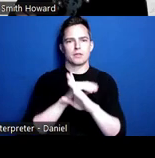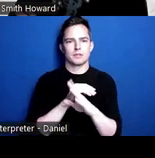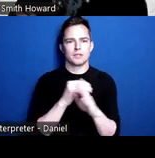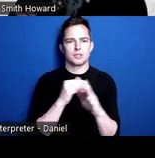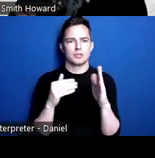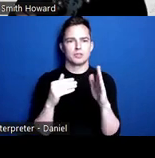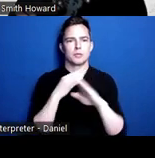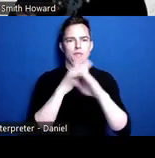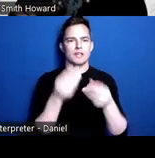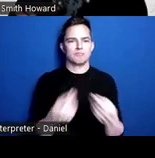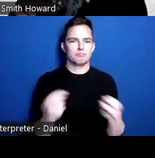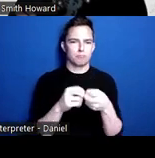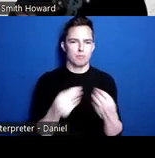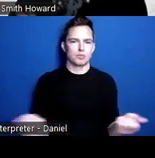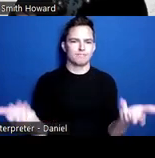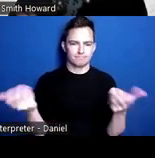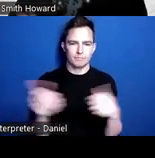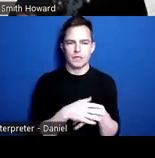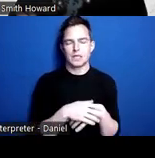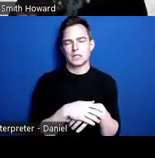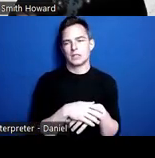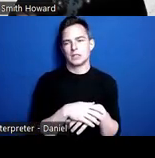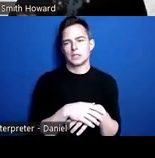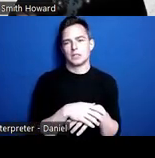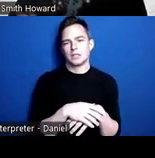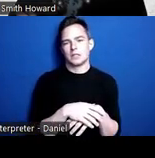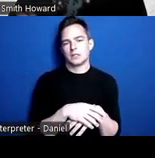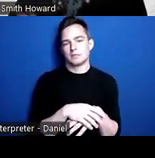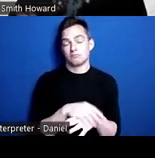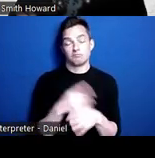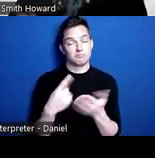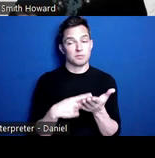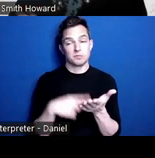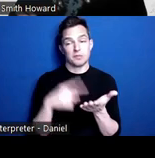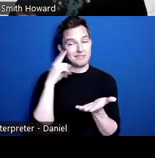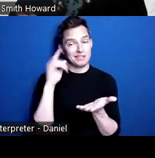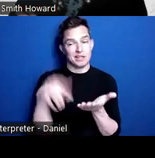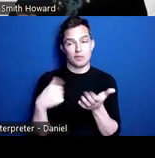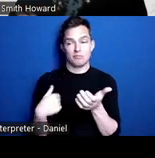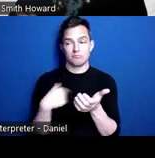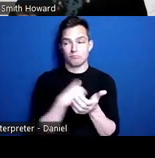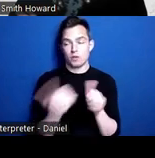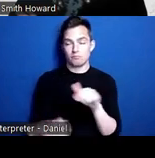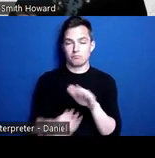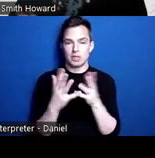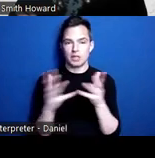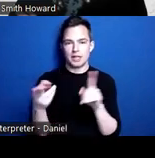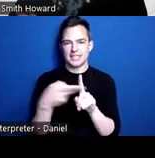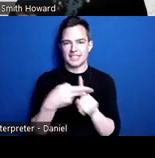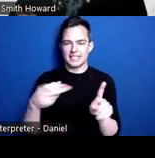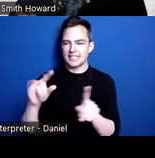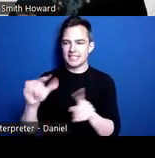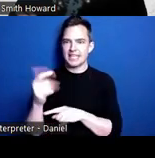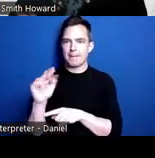problems. And I think really, and I think at times that runs in, you run into a lot more of the stigma issues on the mental